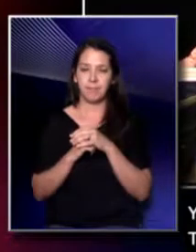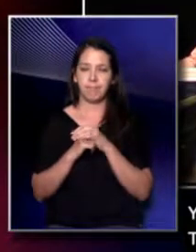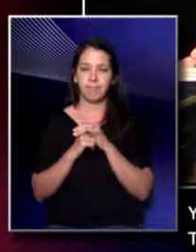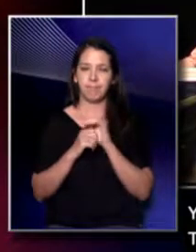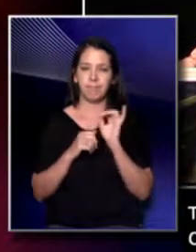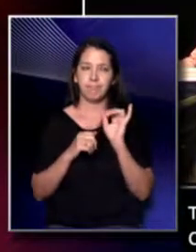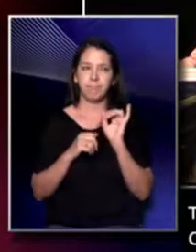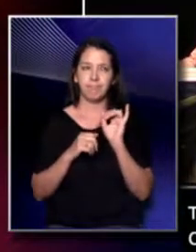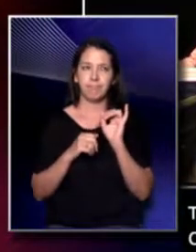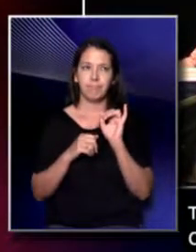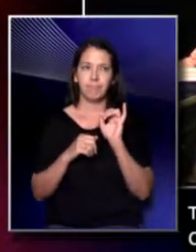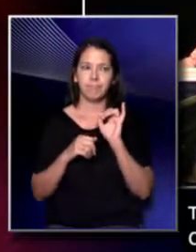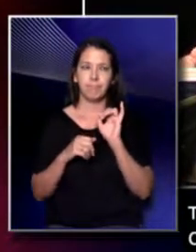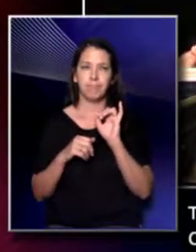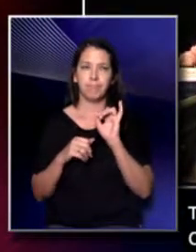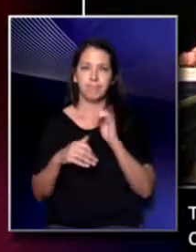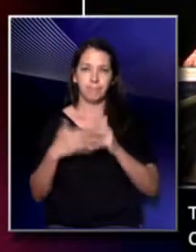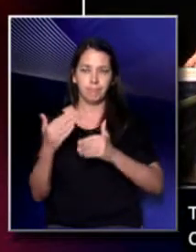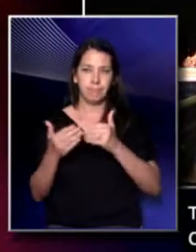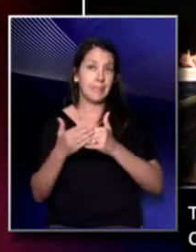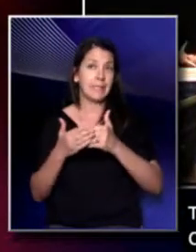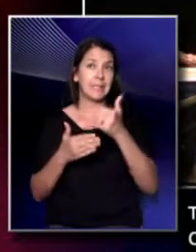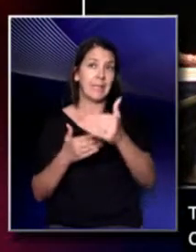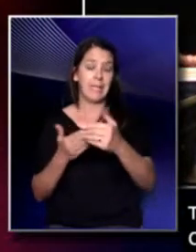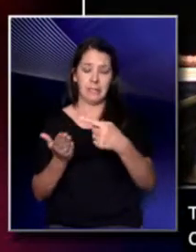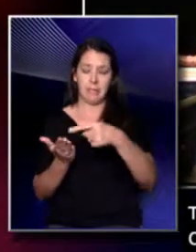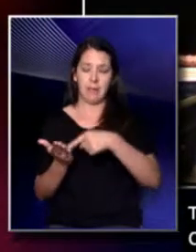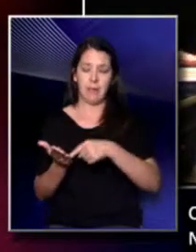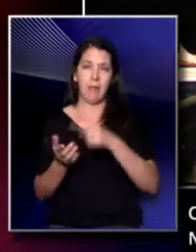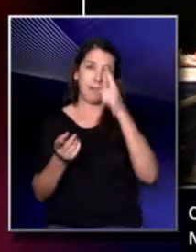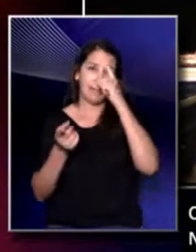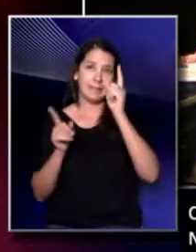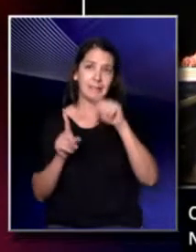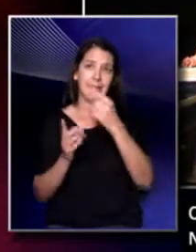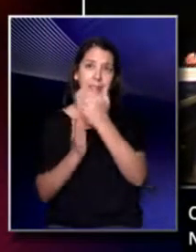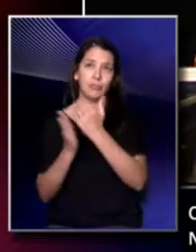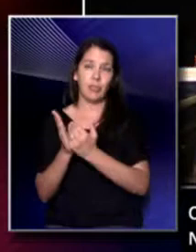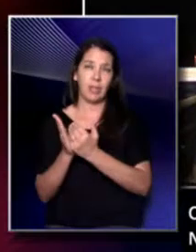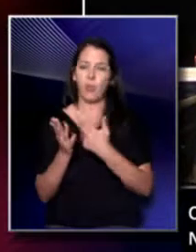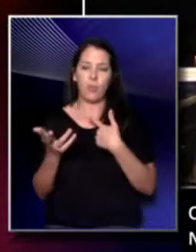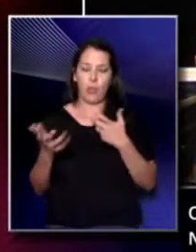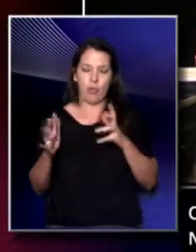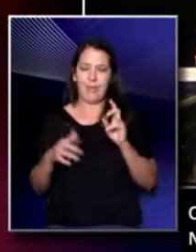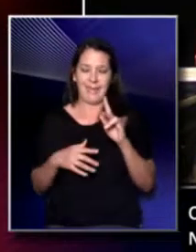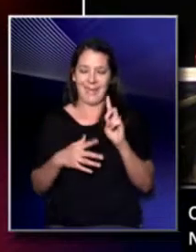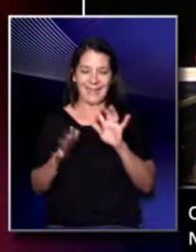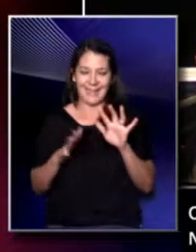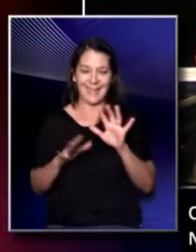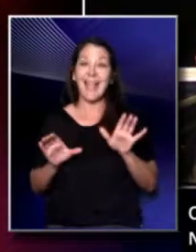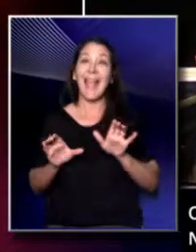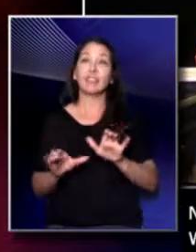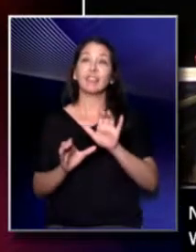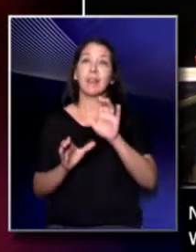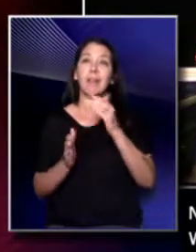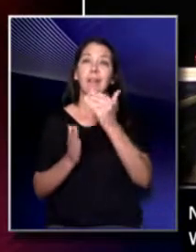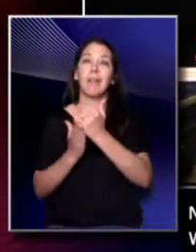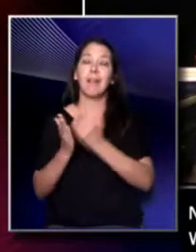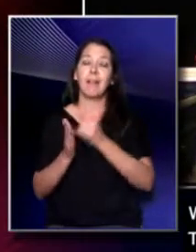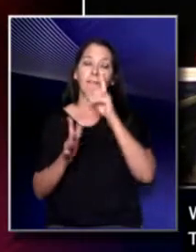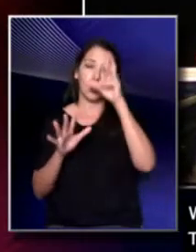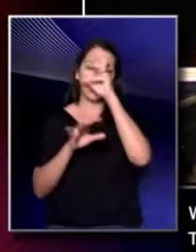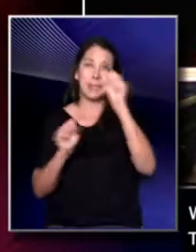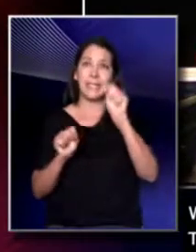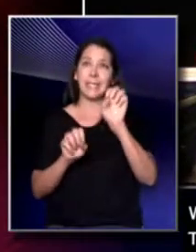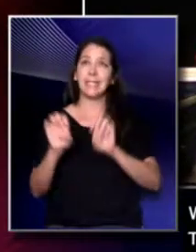So I jump. Next is a consent agenda item. Oh, we did that. The action item: approval of superintendent's